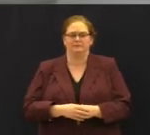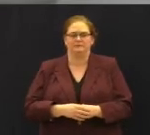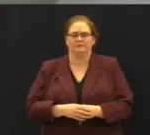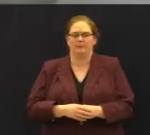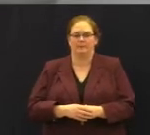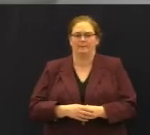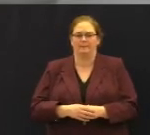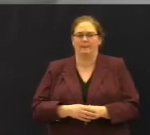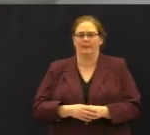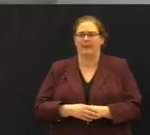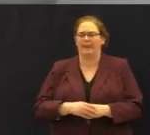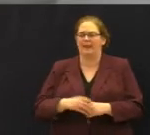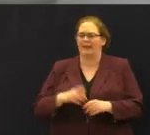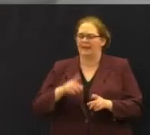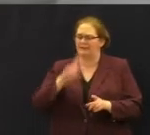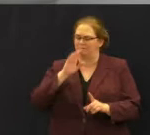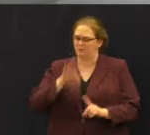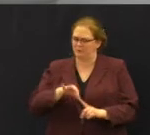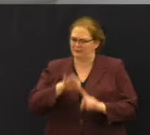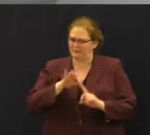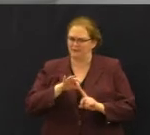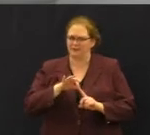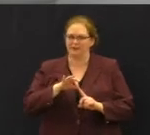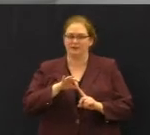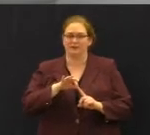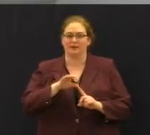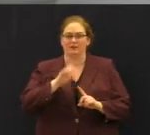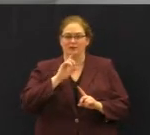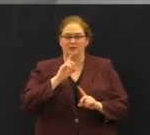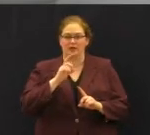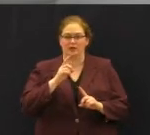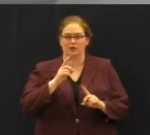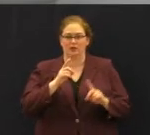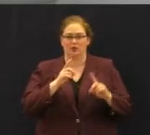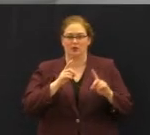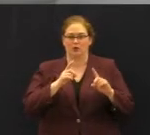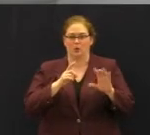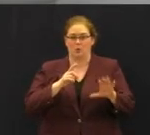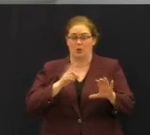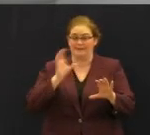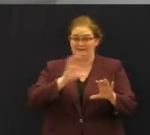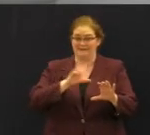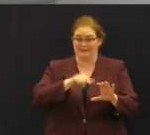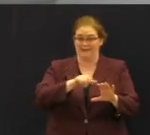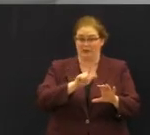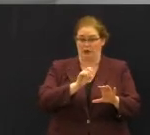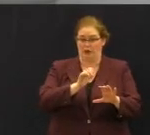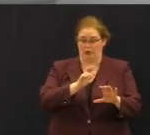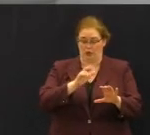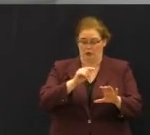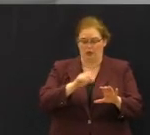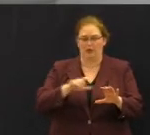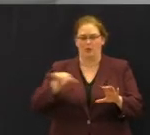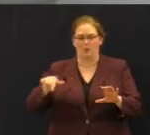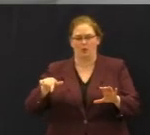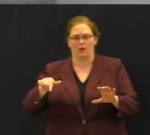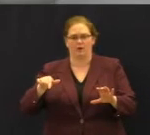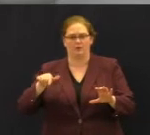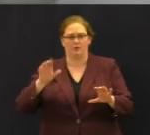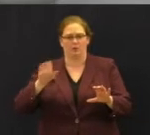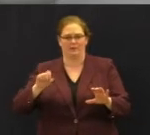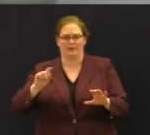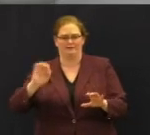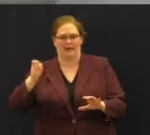an unusual LERTA in that there's 2 parcels of land, one seeking the LERTA and one which will be taxable